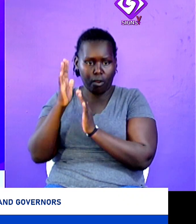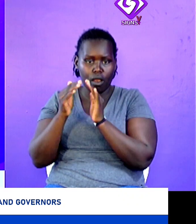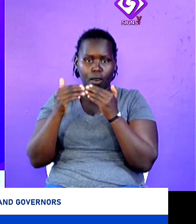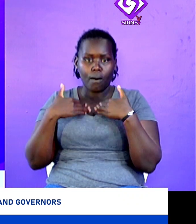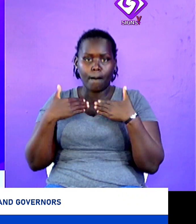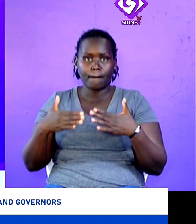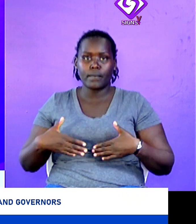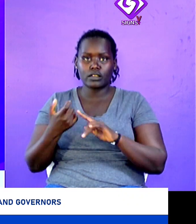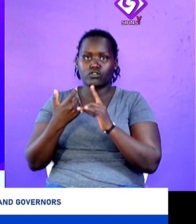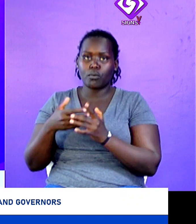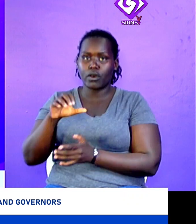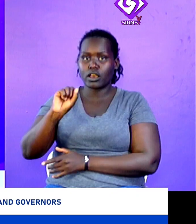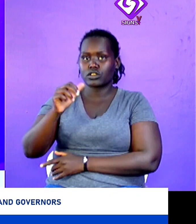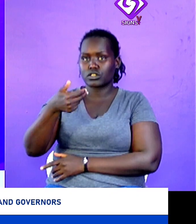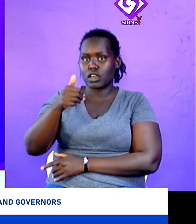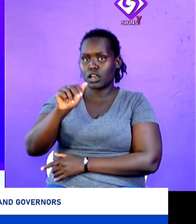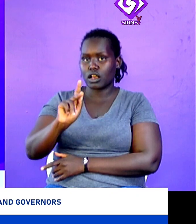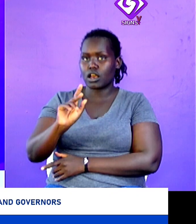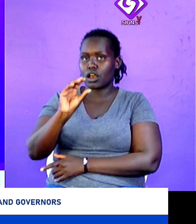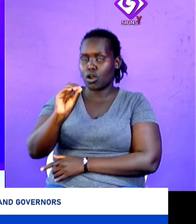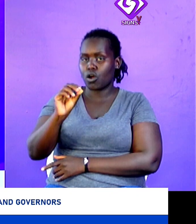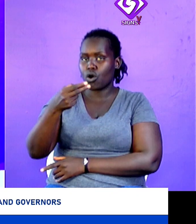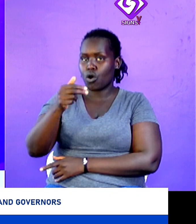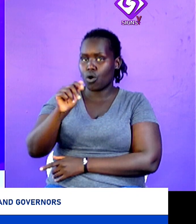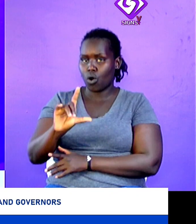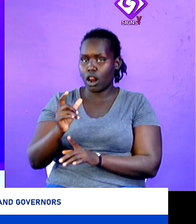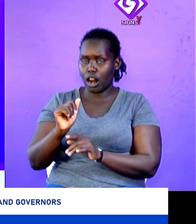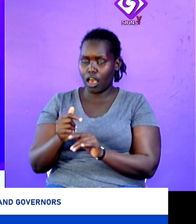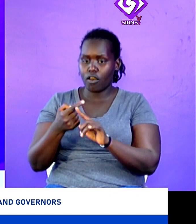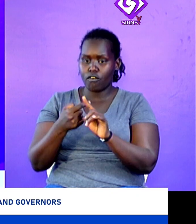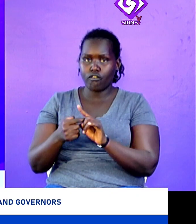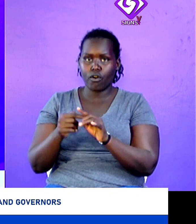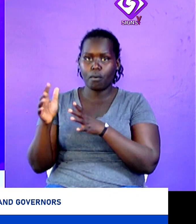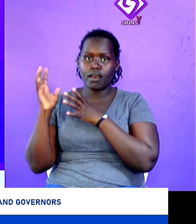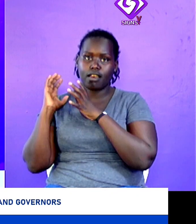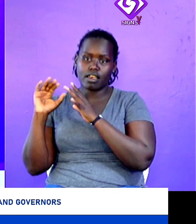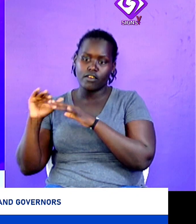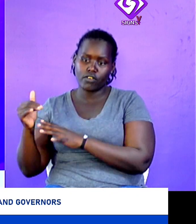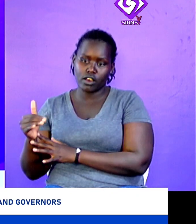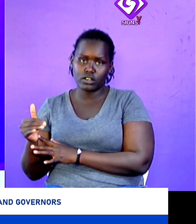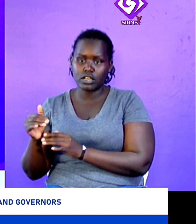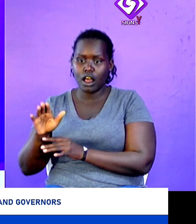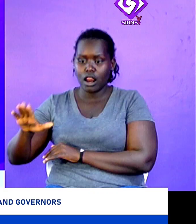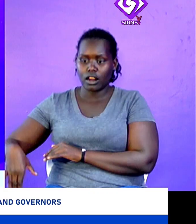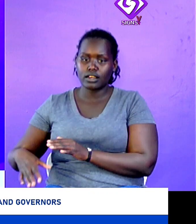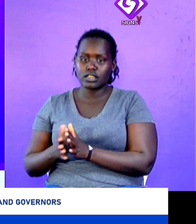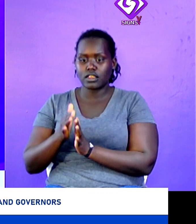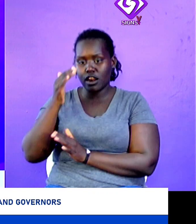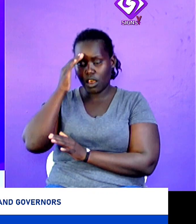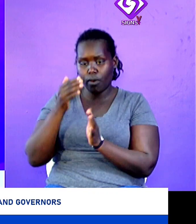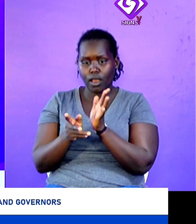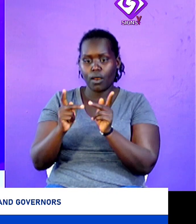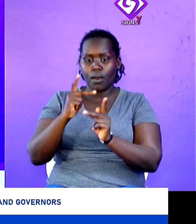from Shakahola in Kilifi County. This follows delays in the identification process, with